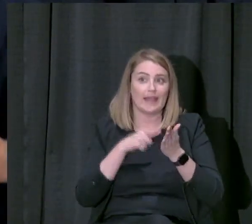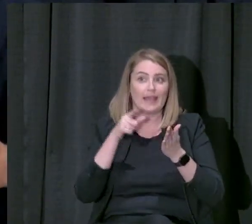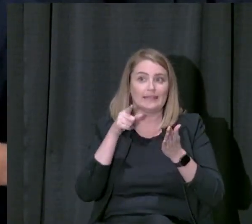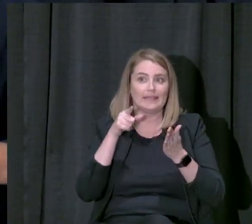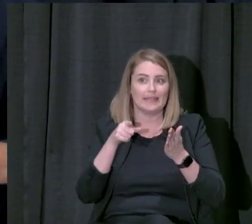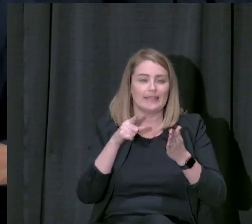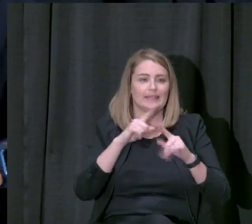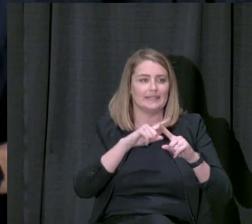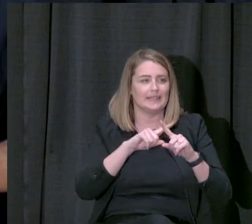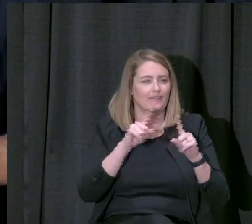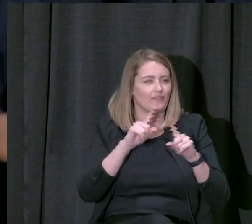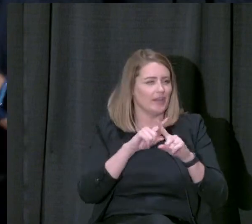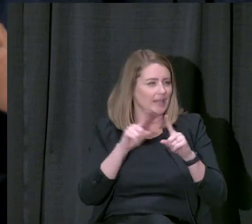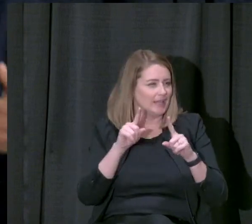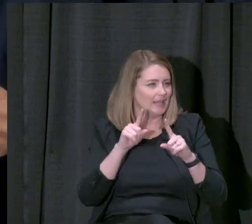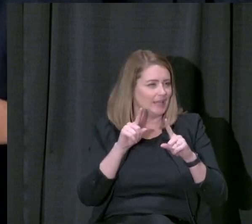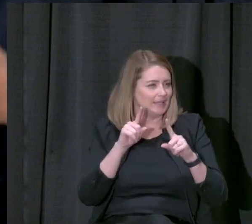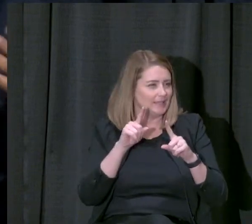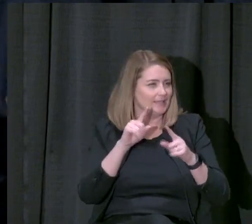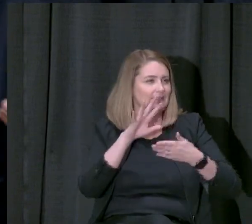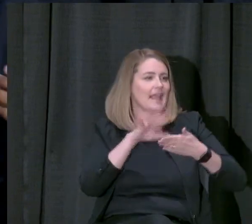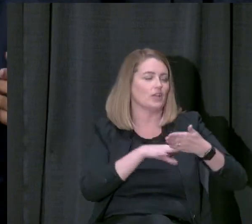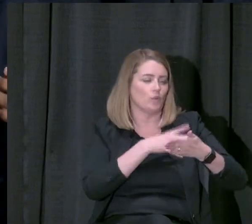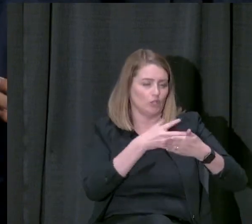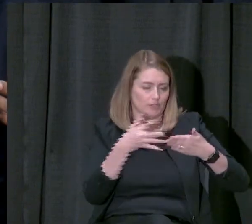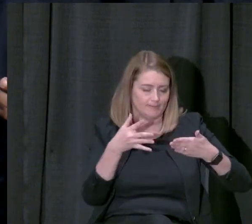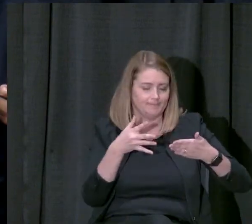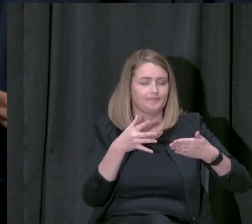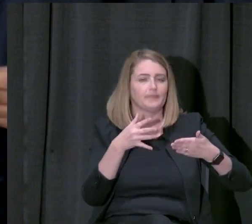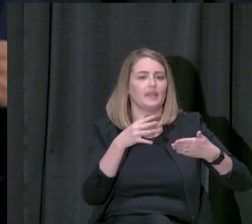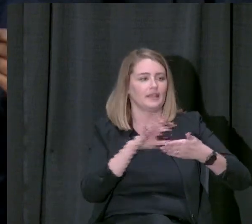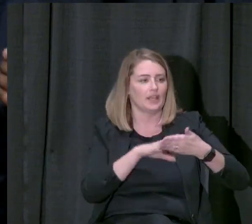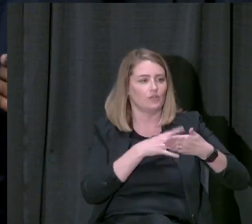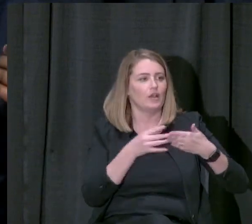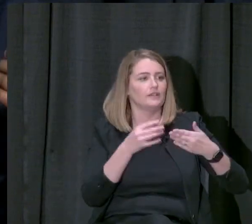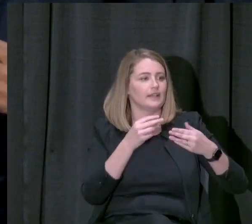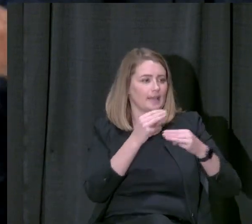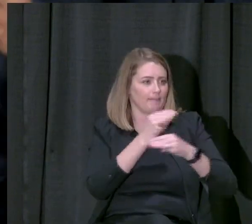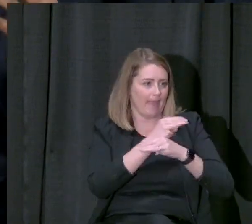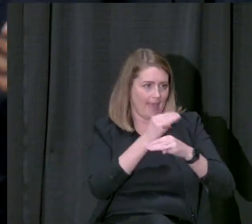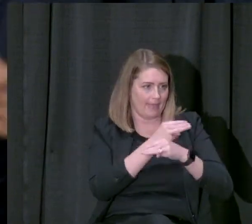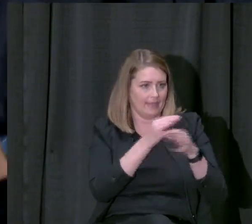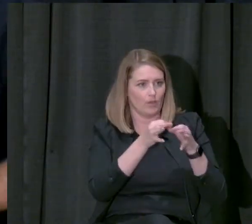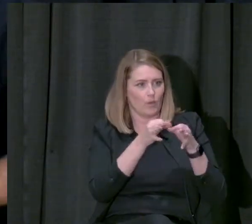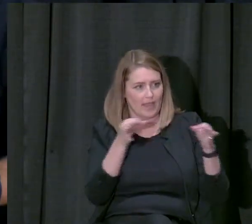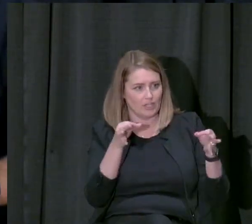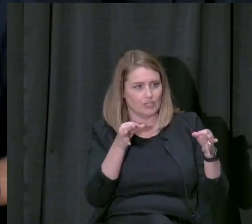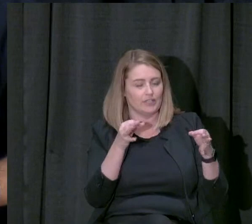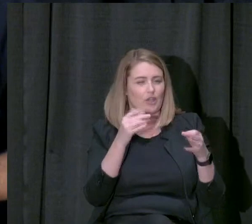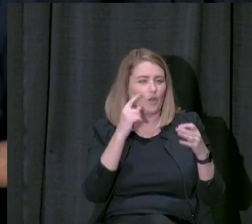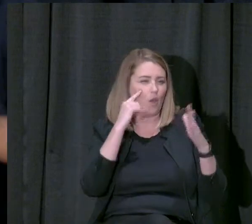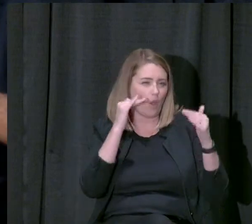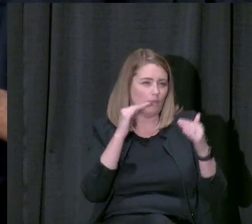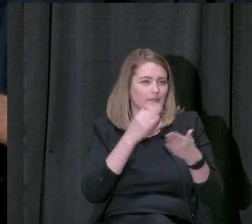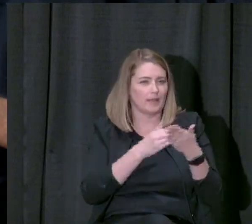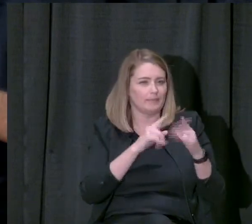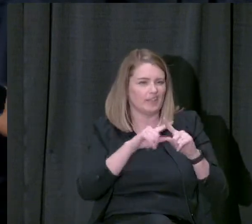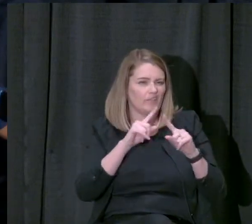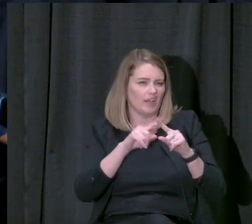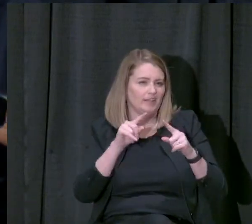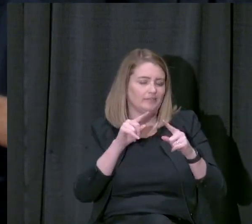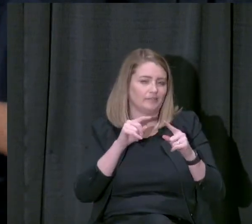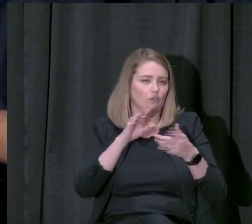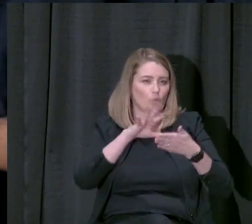math equations. And someday soon, we hope it can also make sense of things like graphs and diagrams and so on, right? So we're